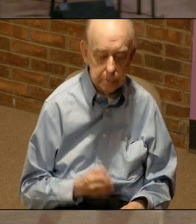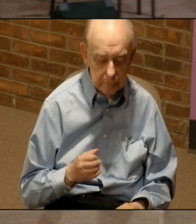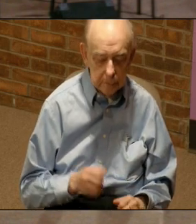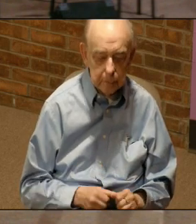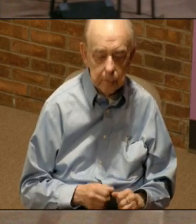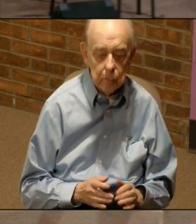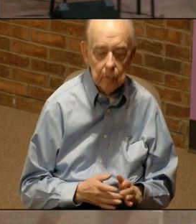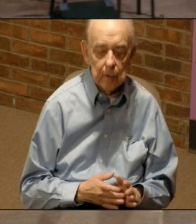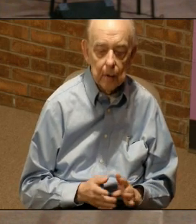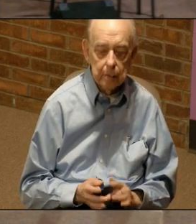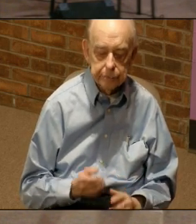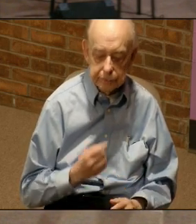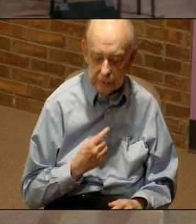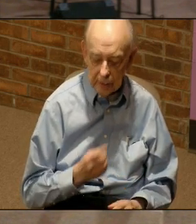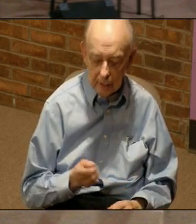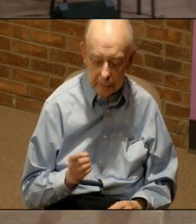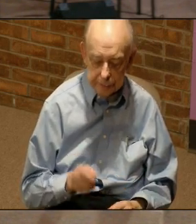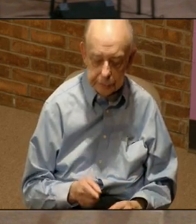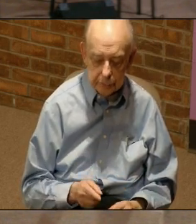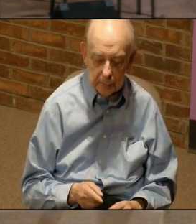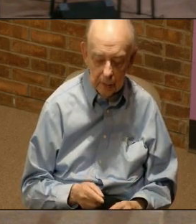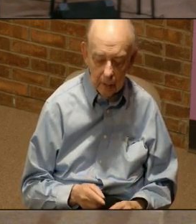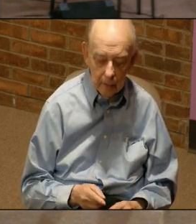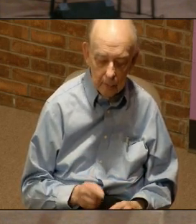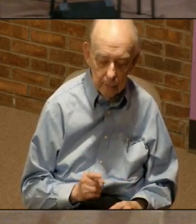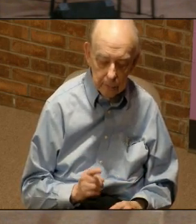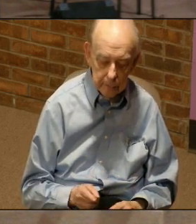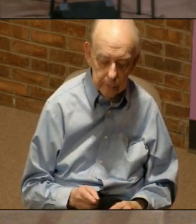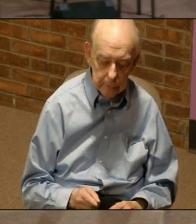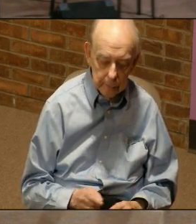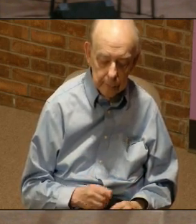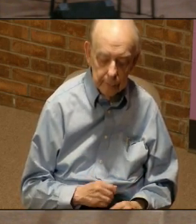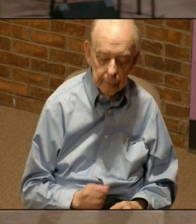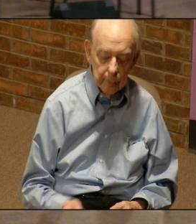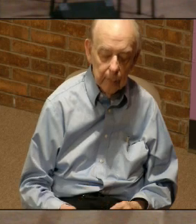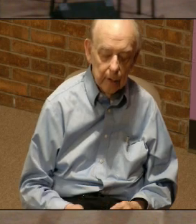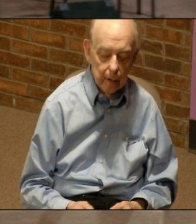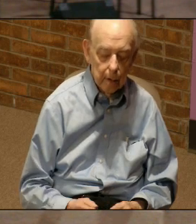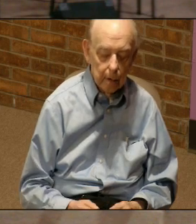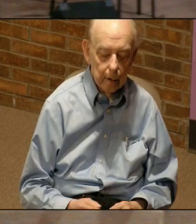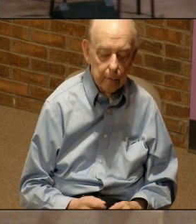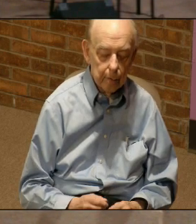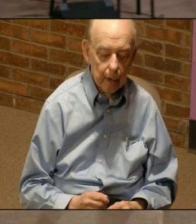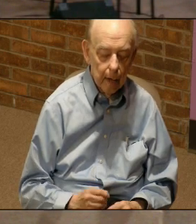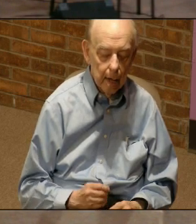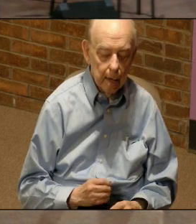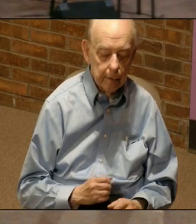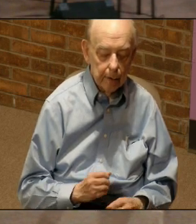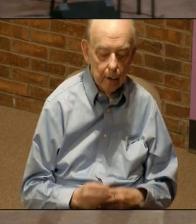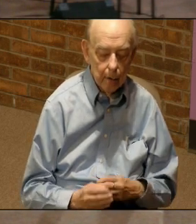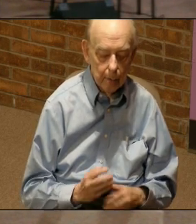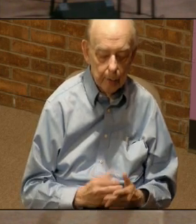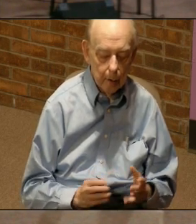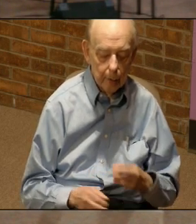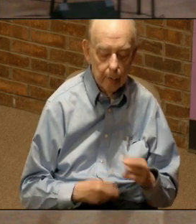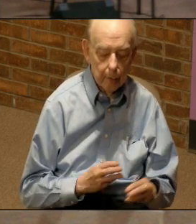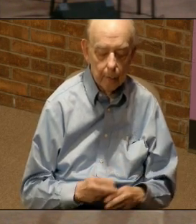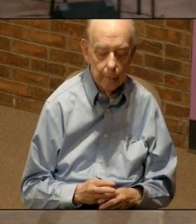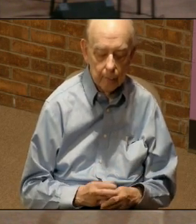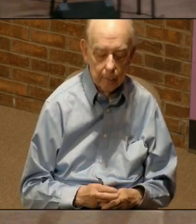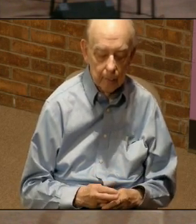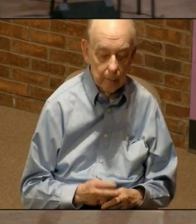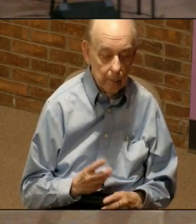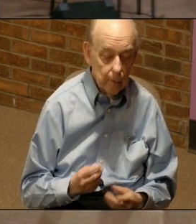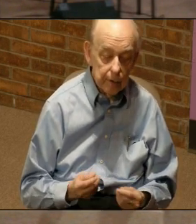Remember what Jesus had told them? He told them to go to the uttermost parts of the world. But what did they do? They stayed